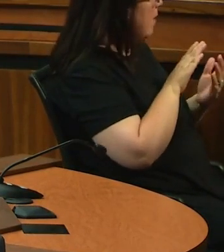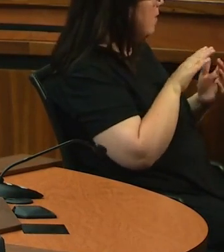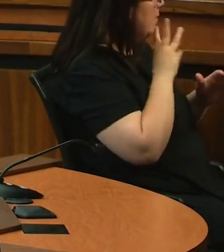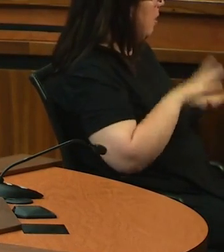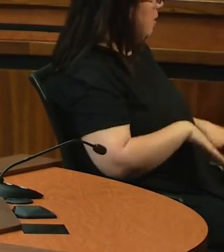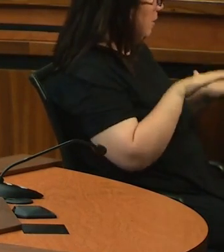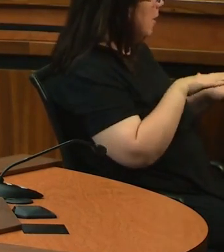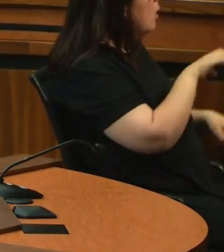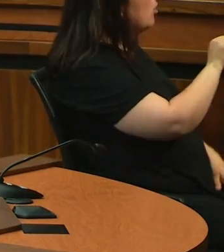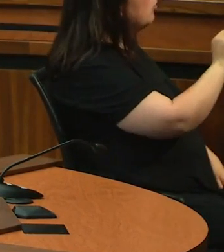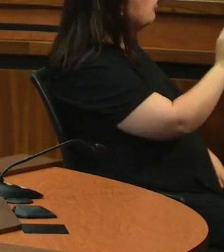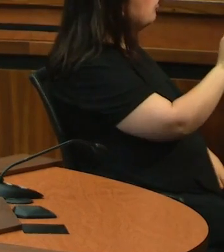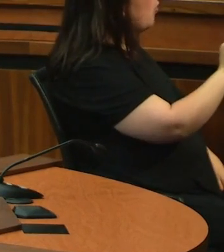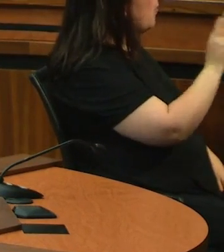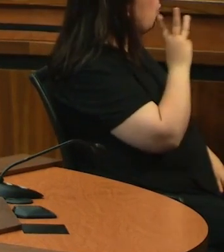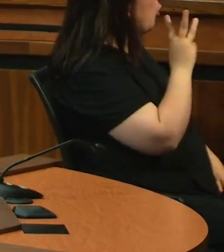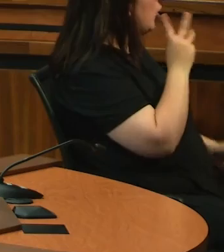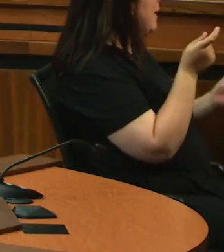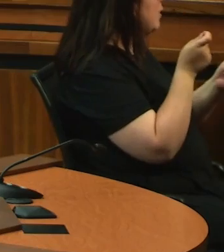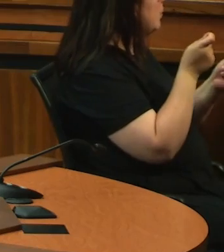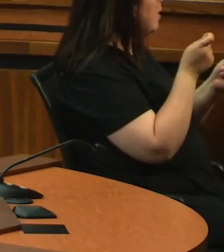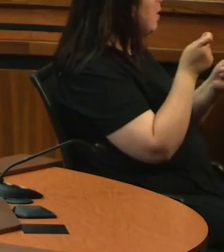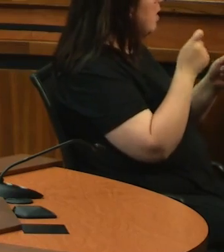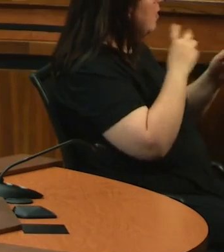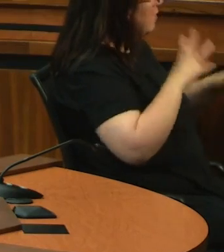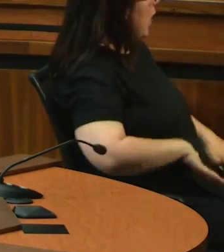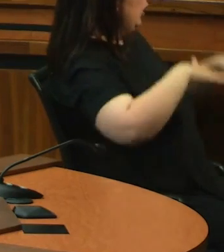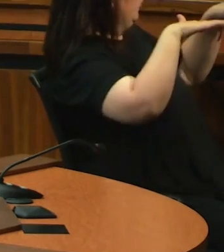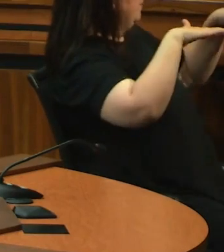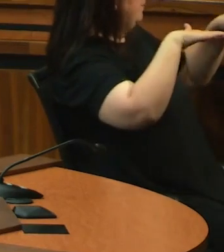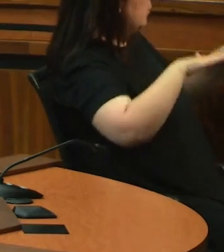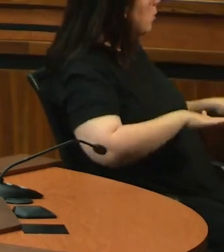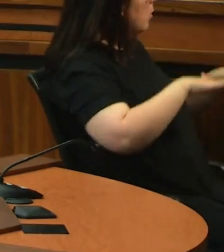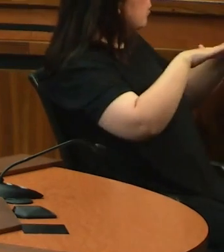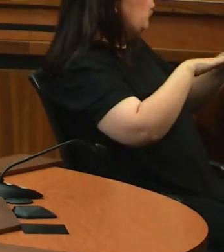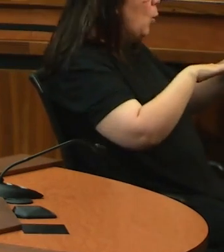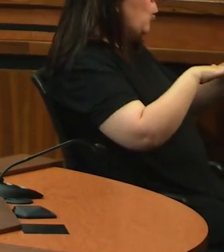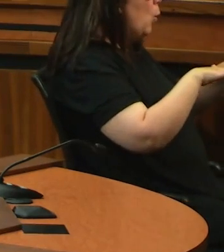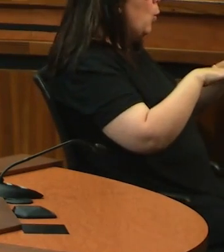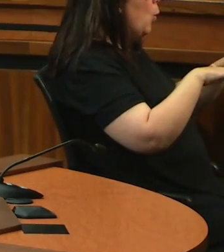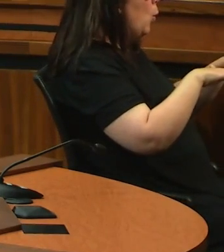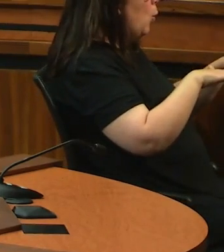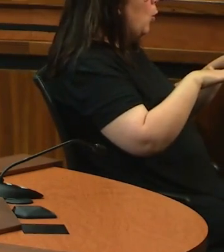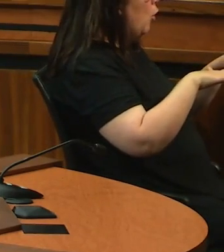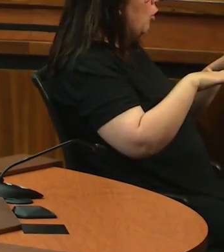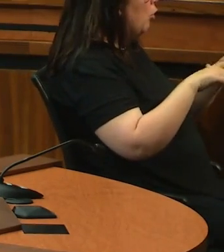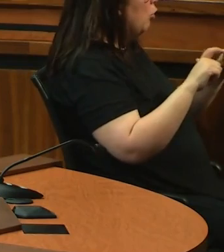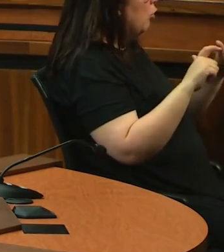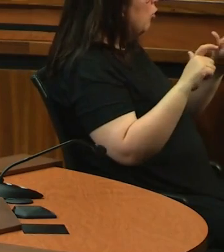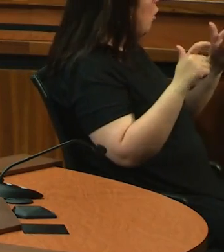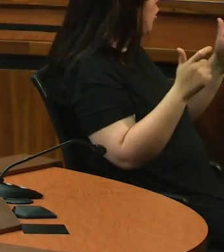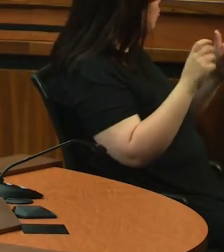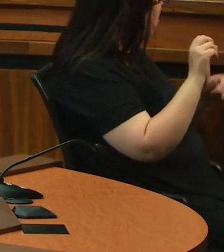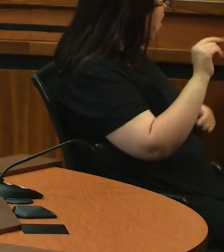the stormwater management side, the managing of the volume, that included large online stormwater ponds, which typically aren't done in